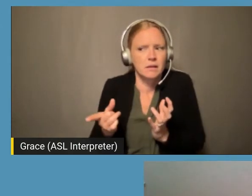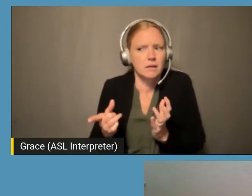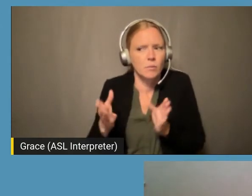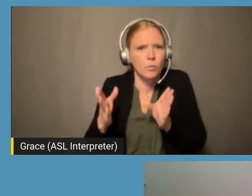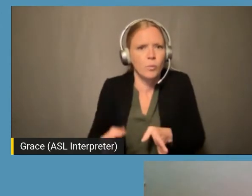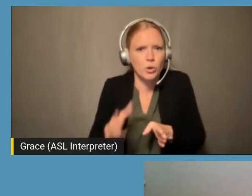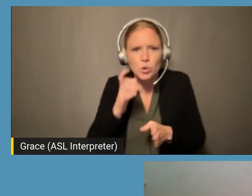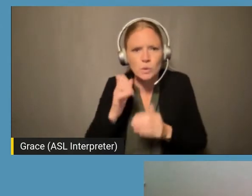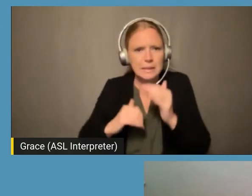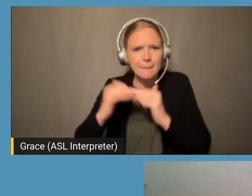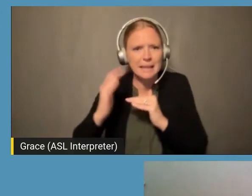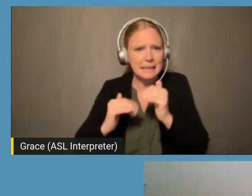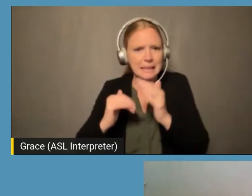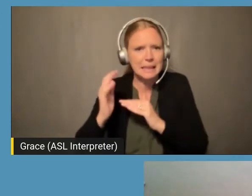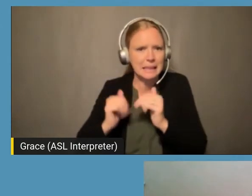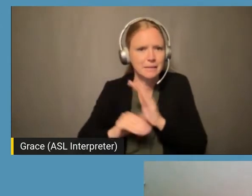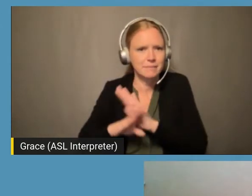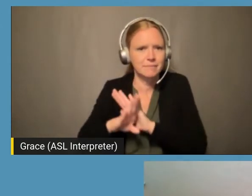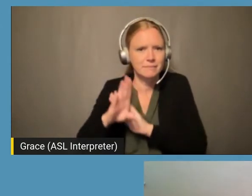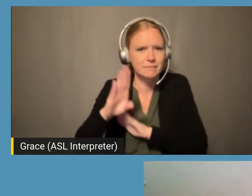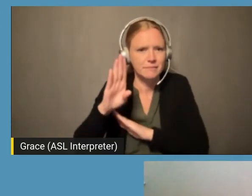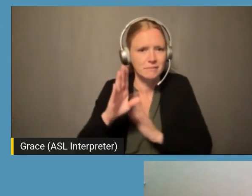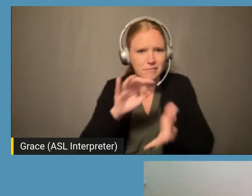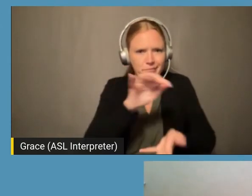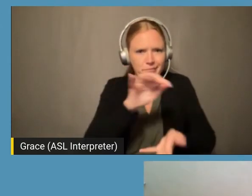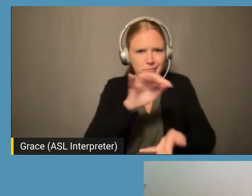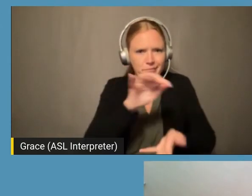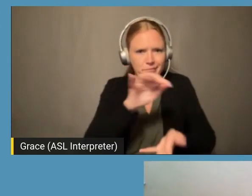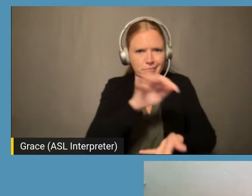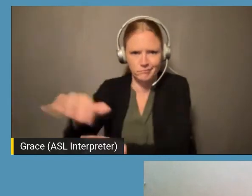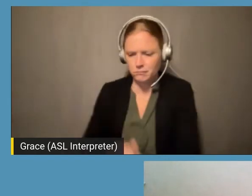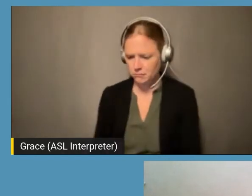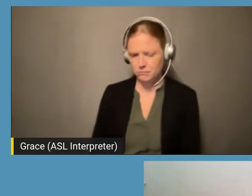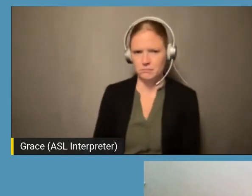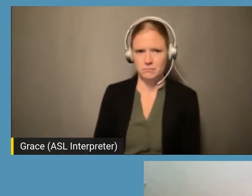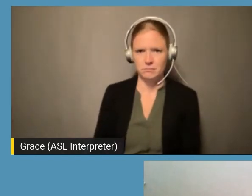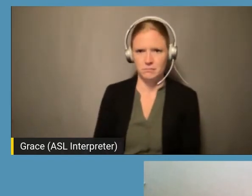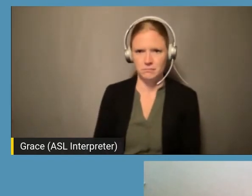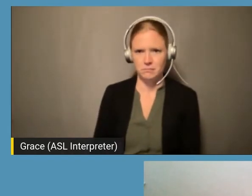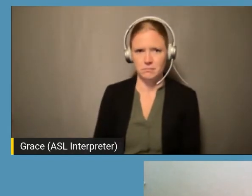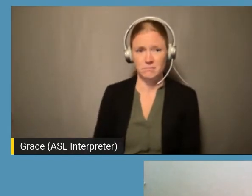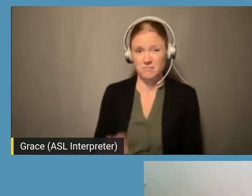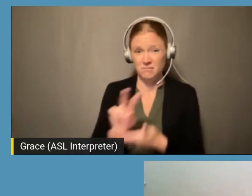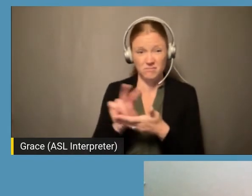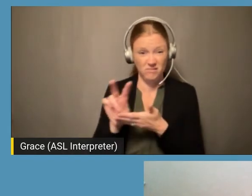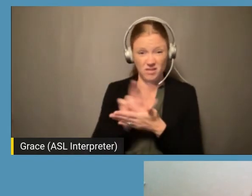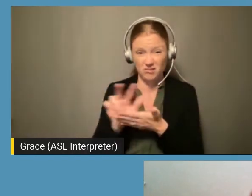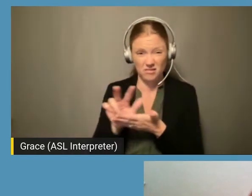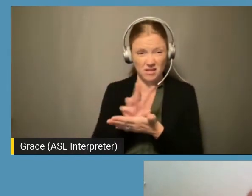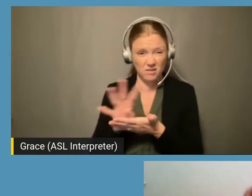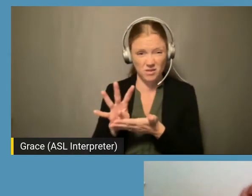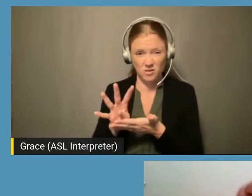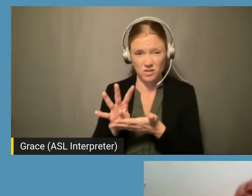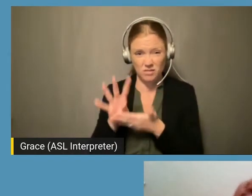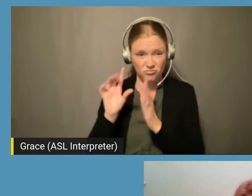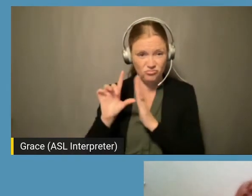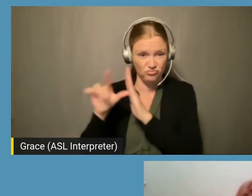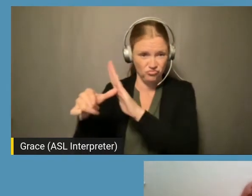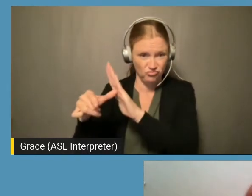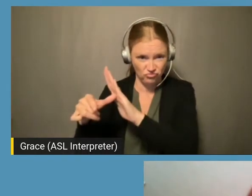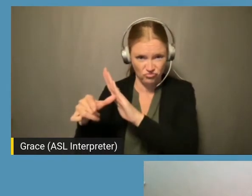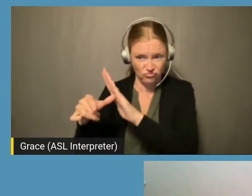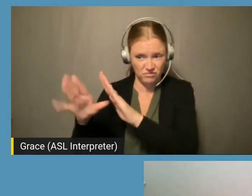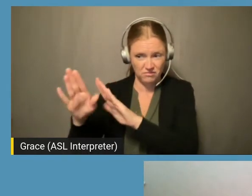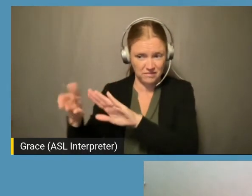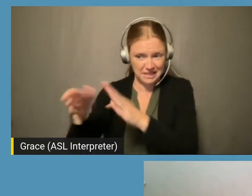all this stuff. And then they have a deadline that could be weeks out. And, if